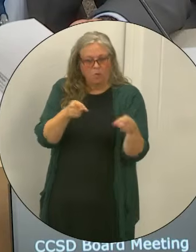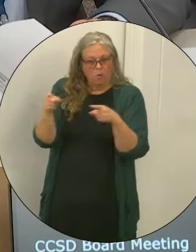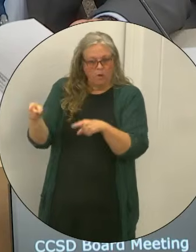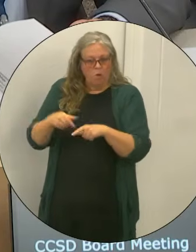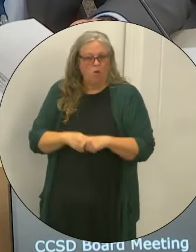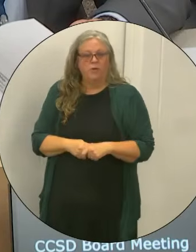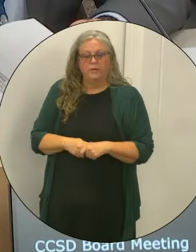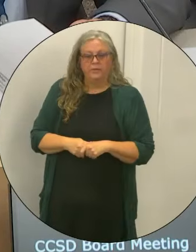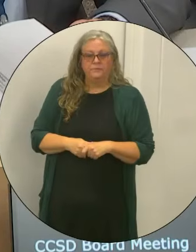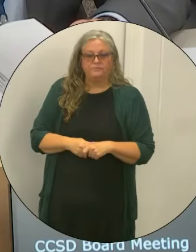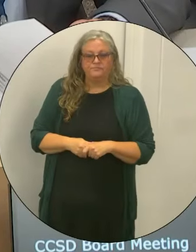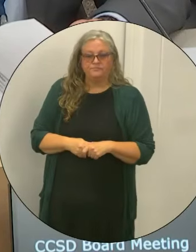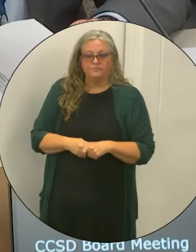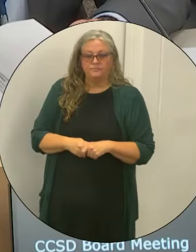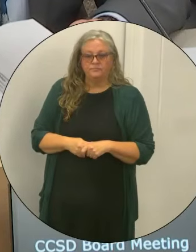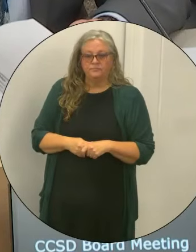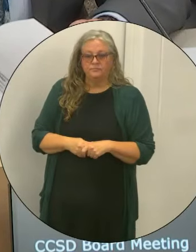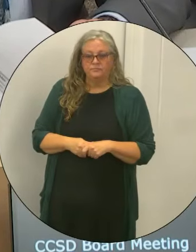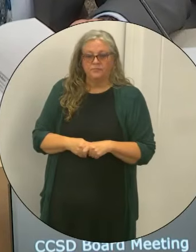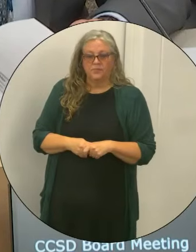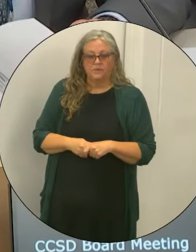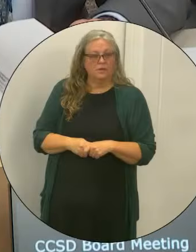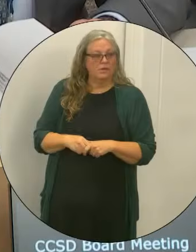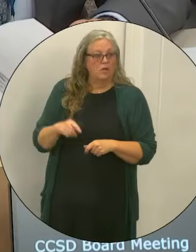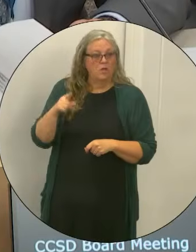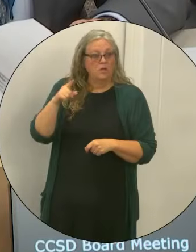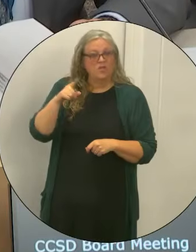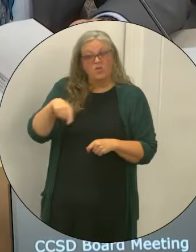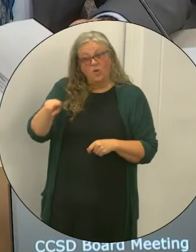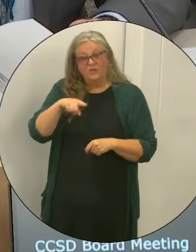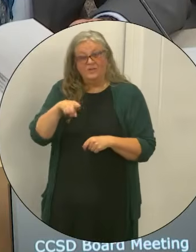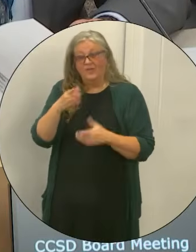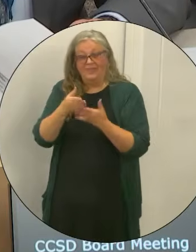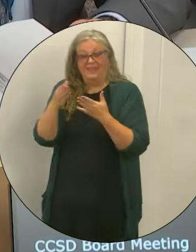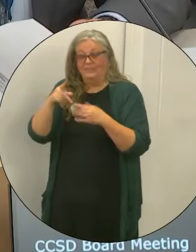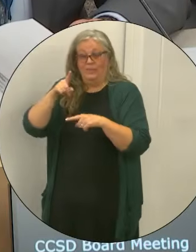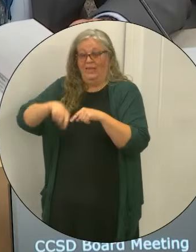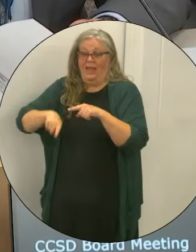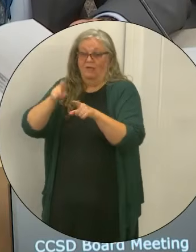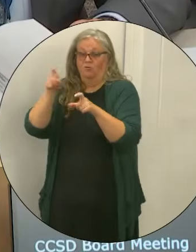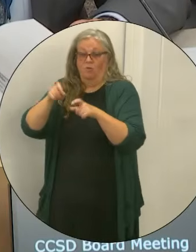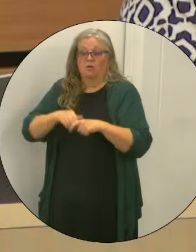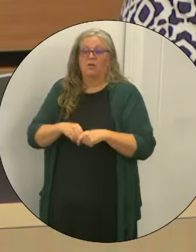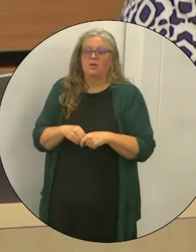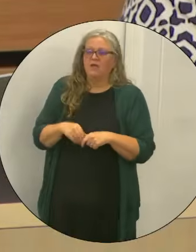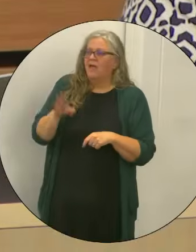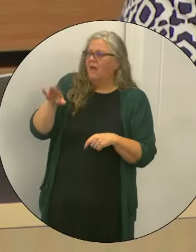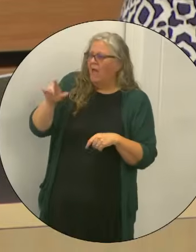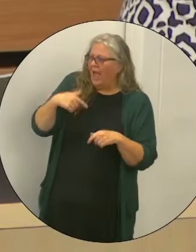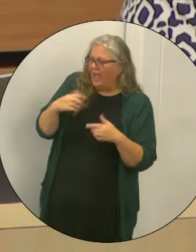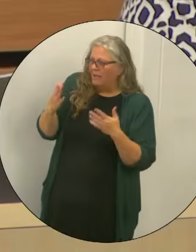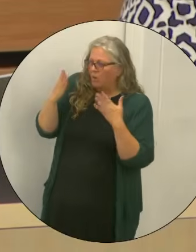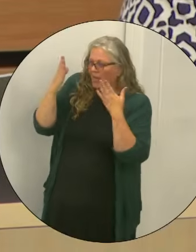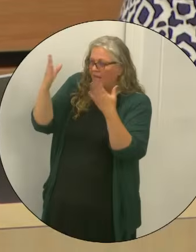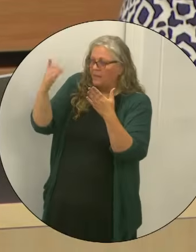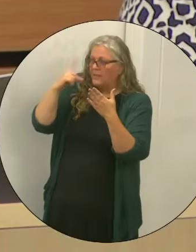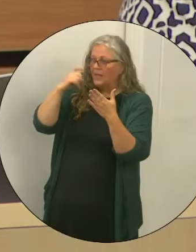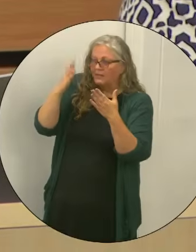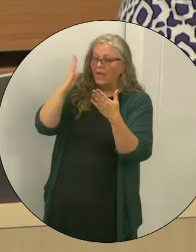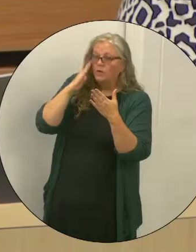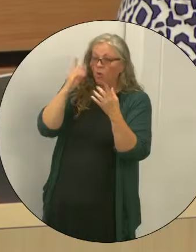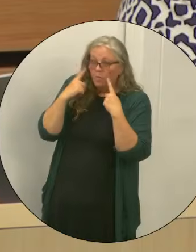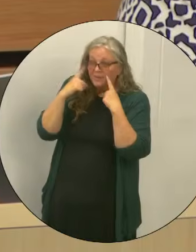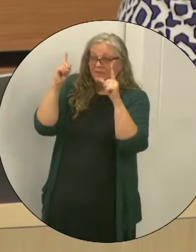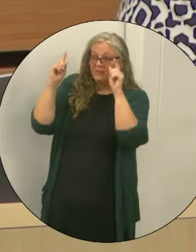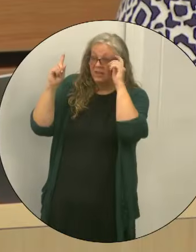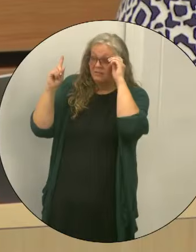and social media, because those are the things that we really can't control. And I just bring it up because I know it has been successful